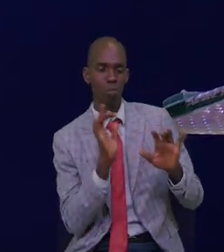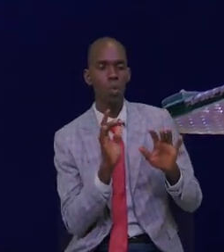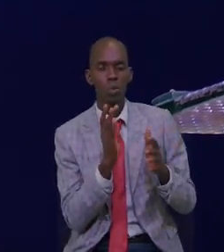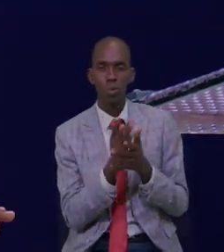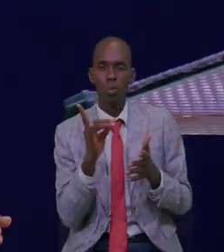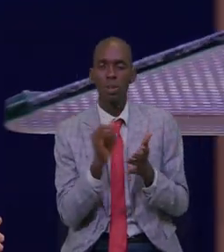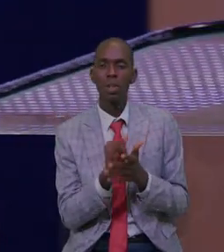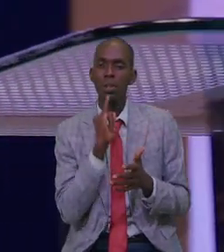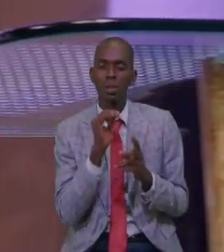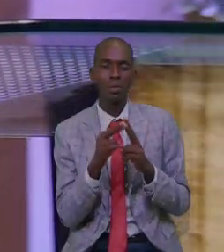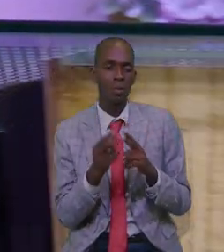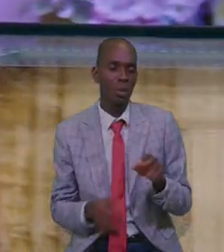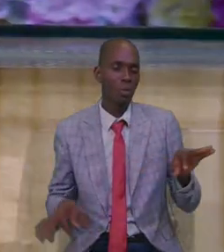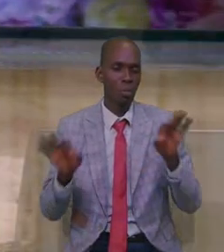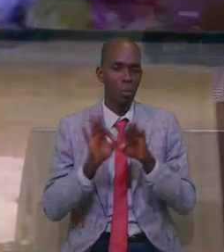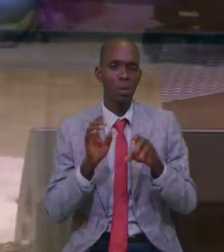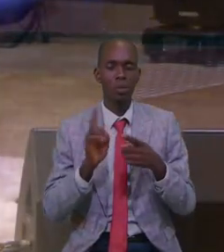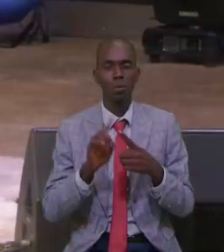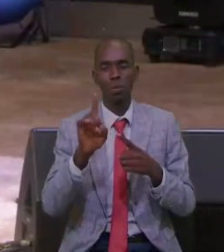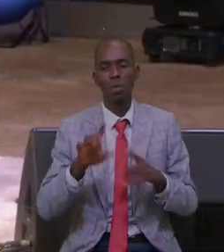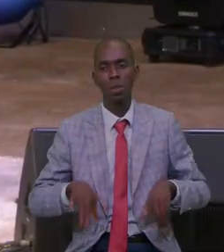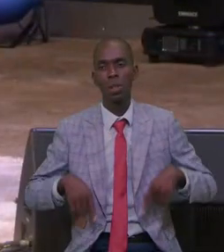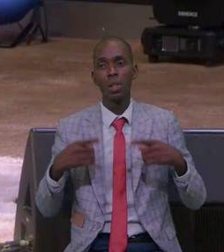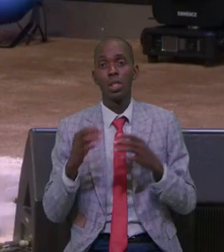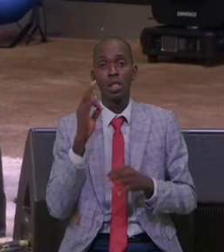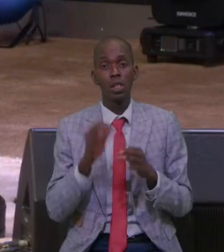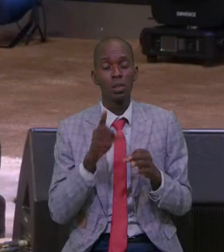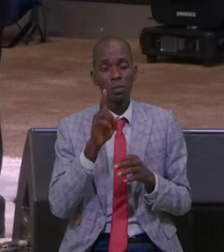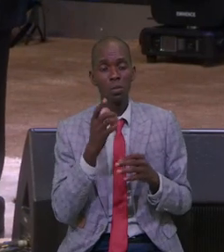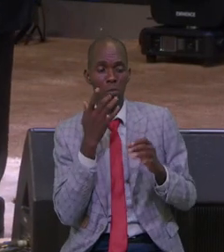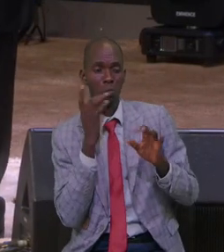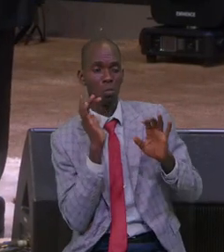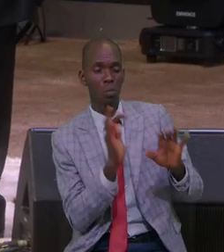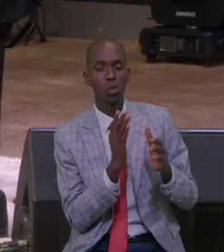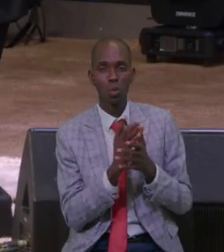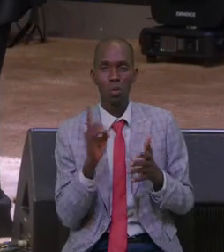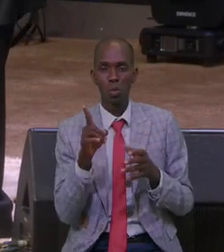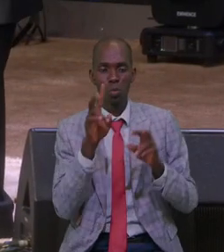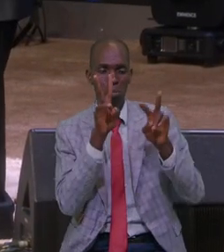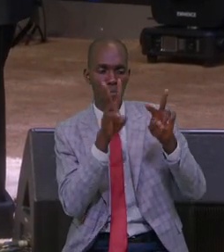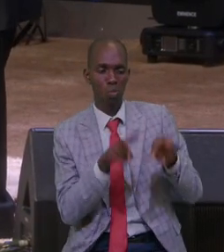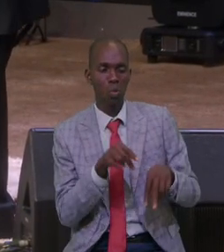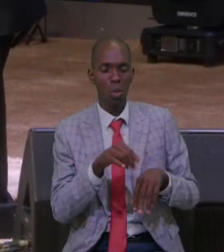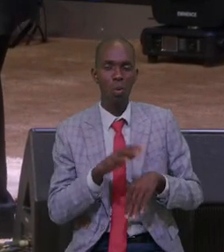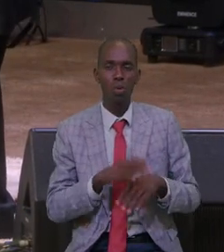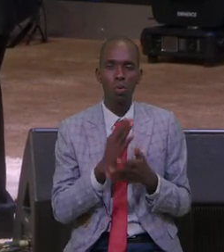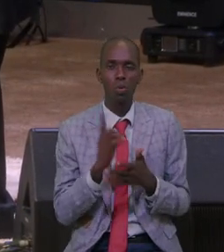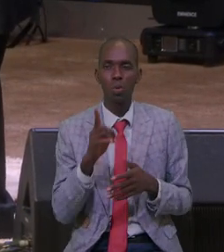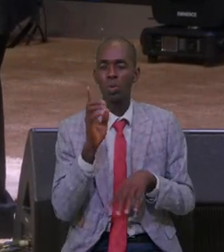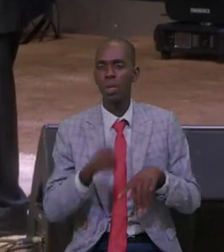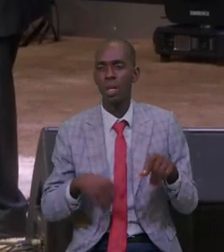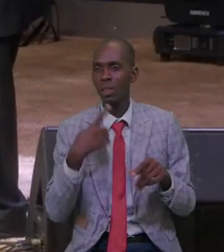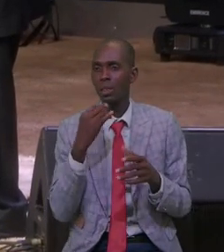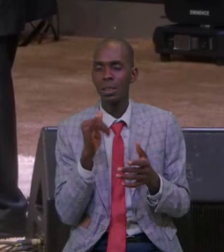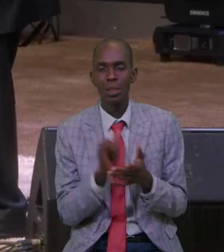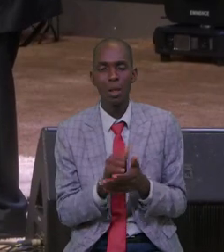life. When you look down somebody, when you scorn somebody, when you despise somebody, you cannot say the most